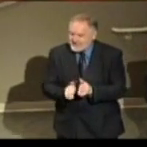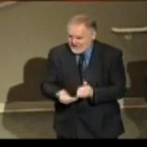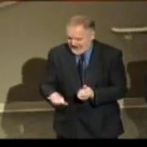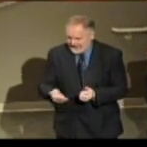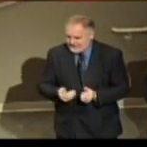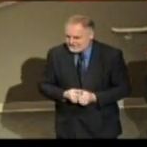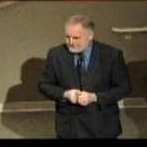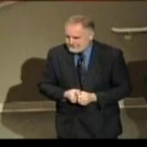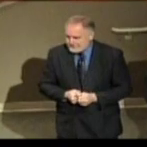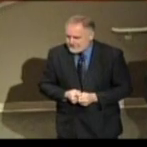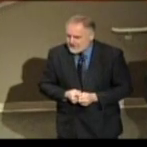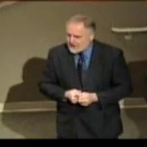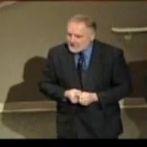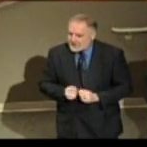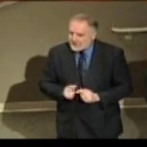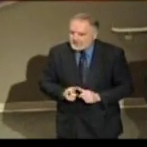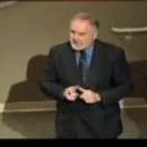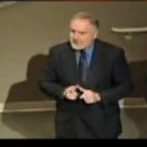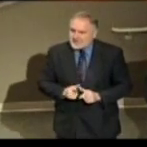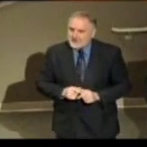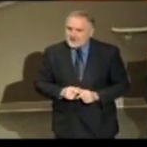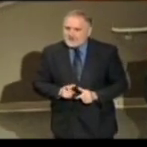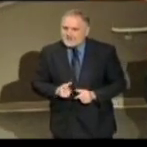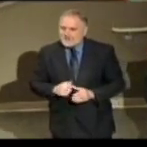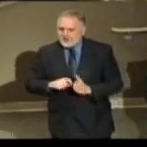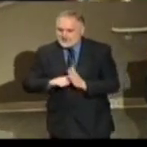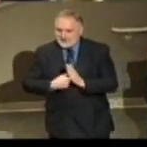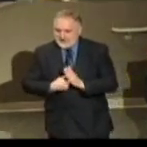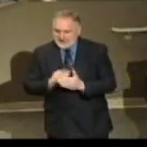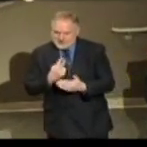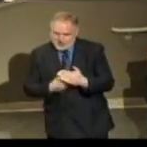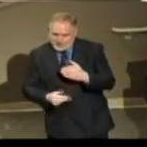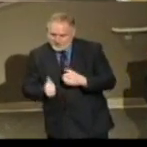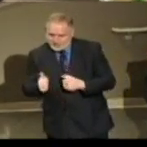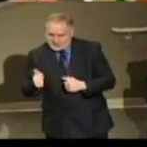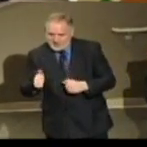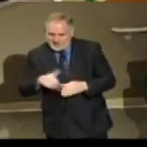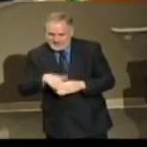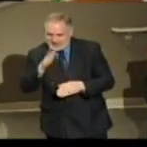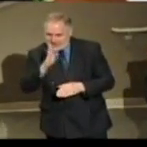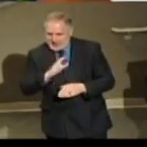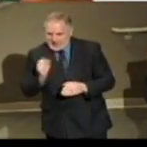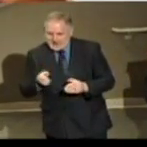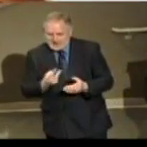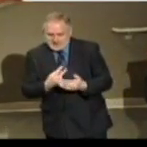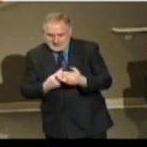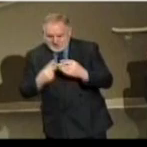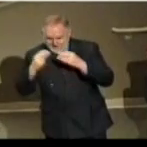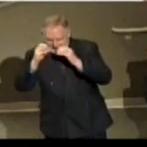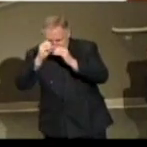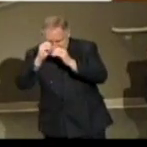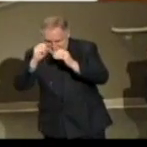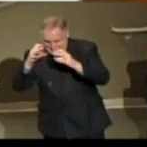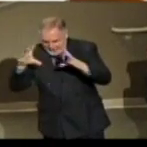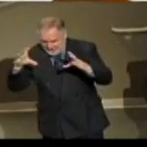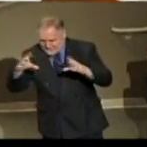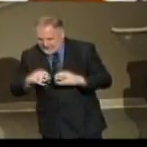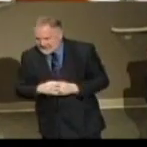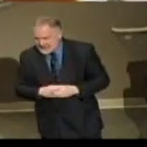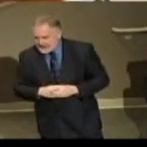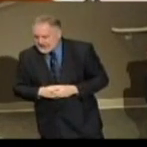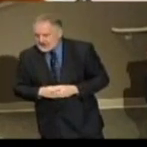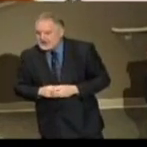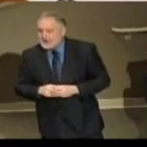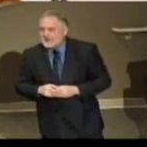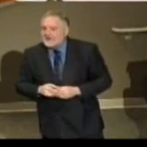everything. The first key is you got to humble yourself in God's sight. Write the second key down. Number one, you got